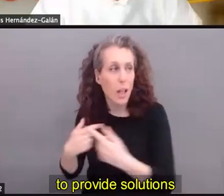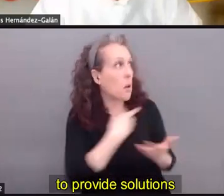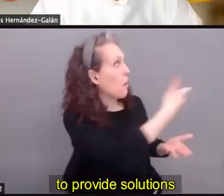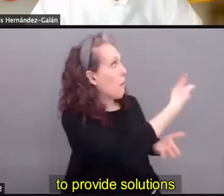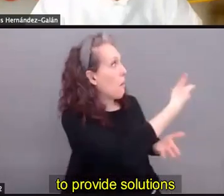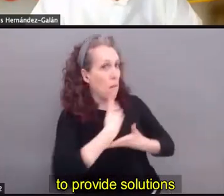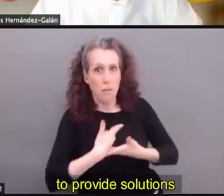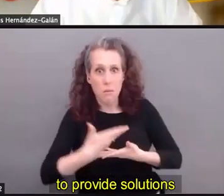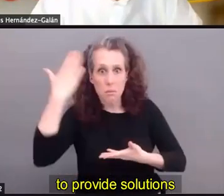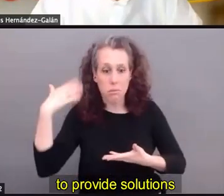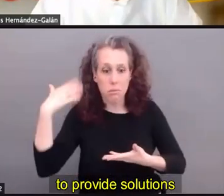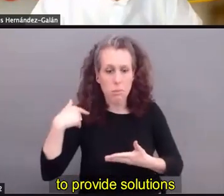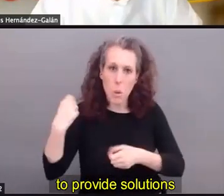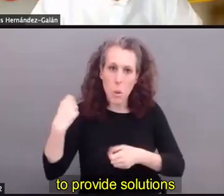to